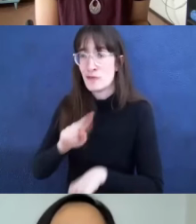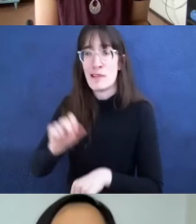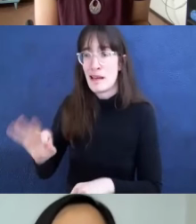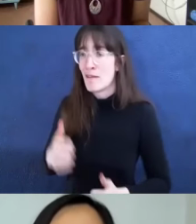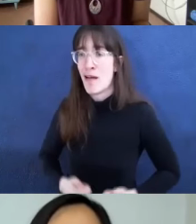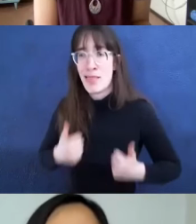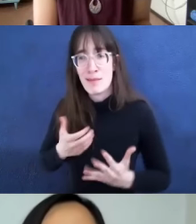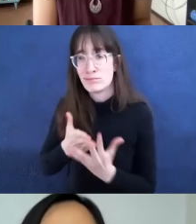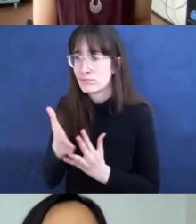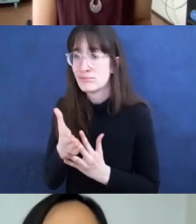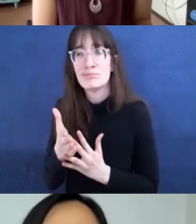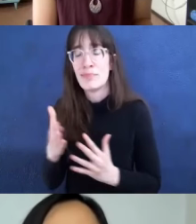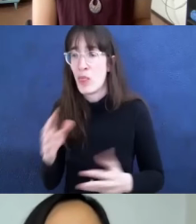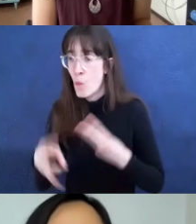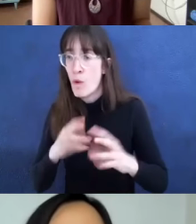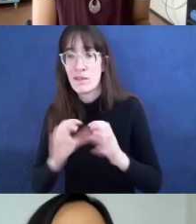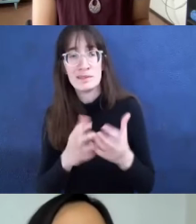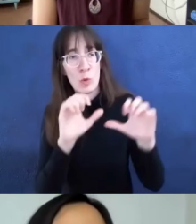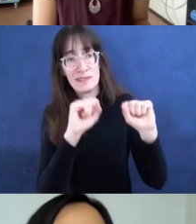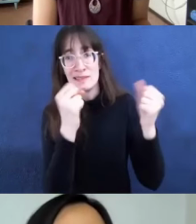this society.